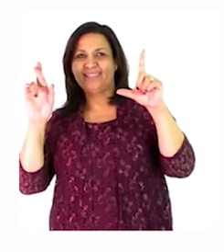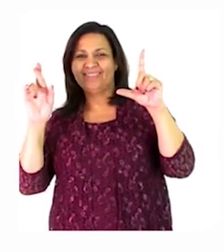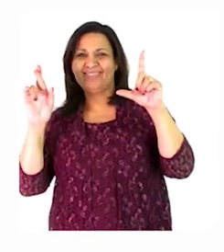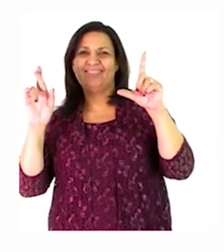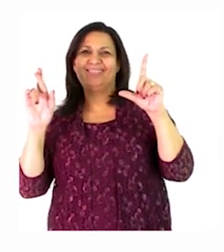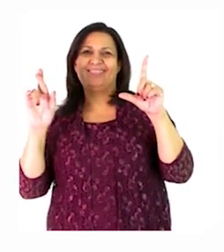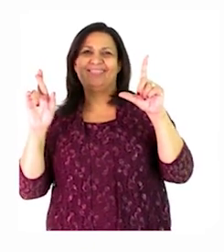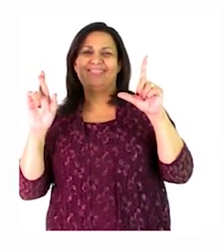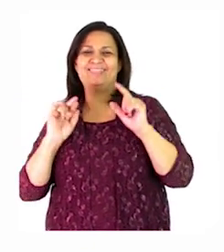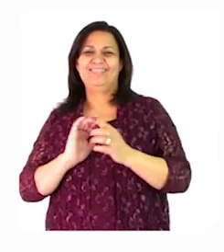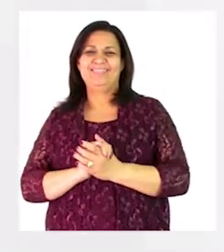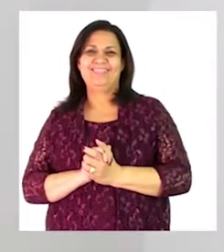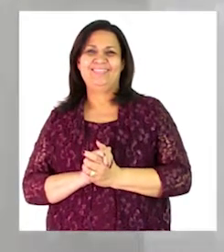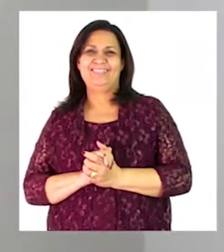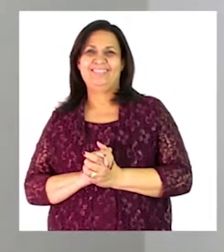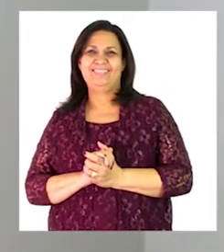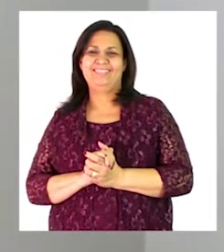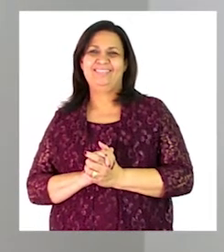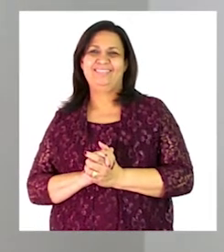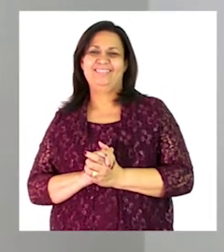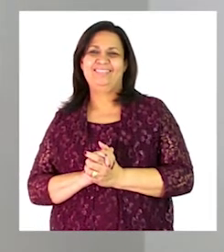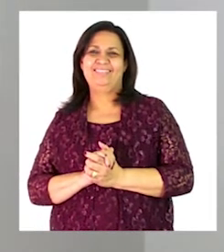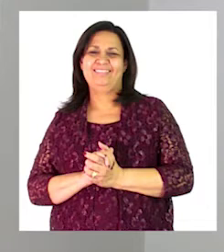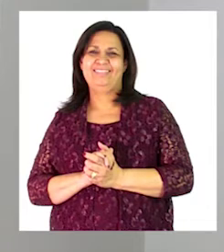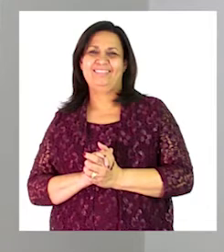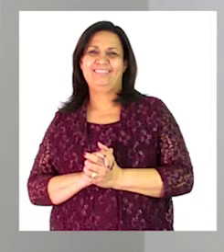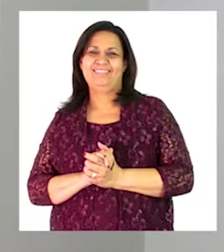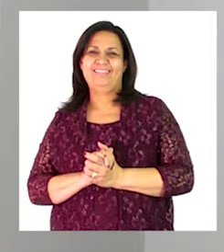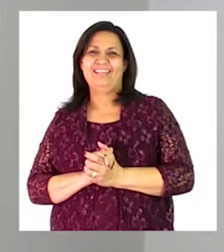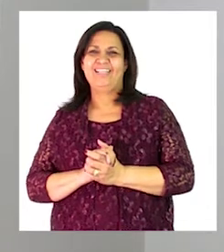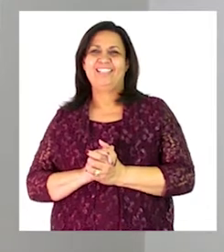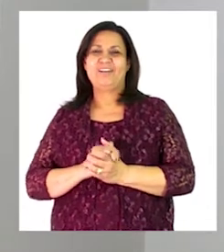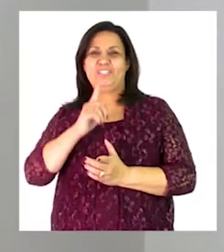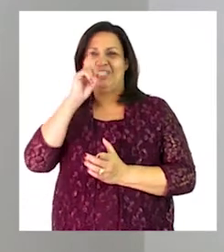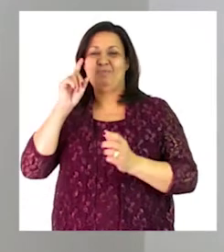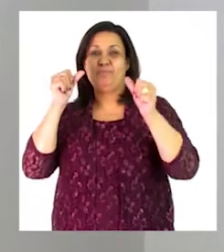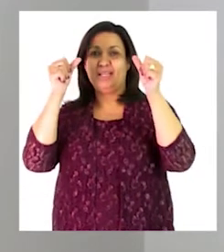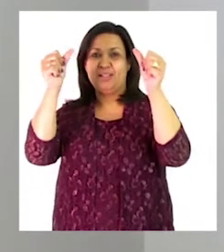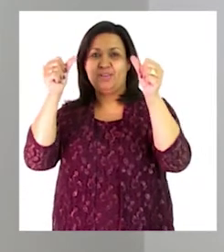have my worksheet pasted on the board.